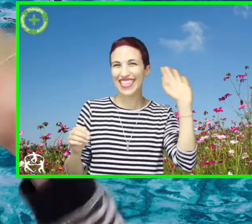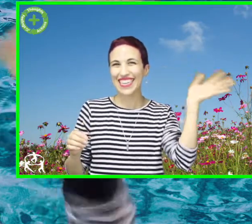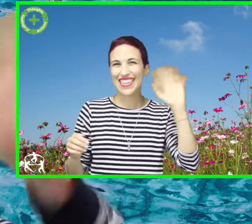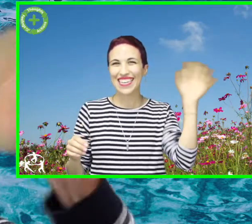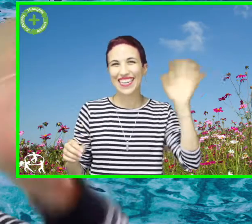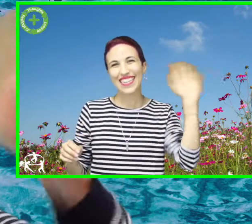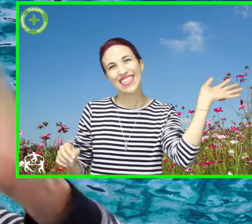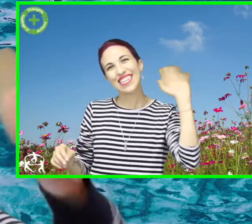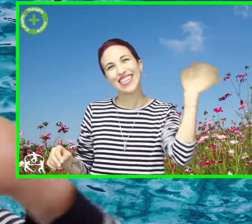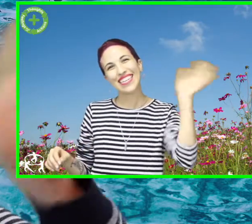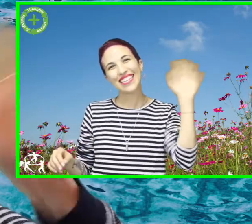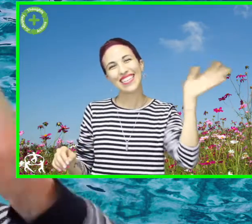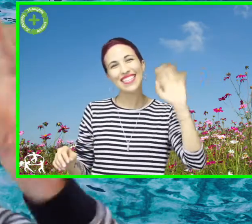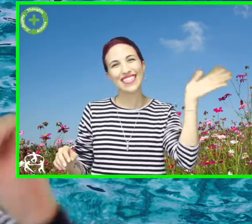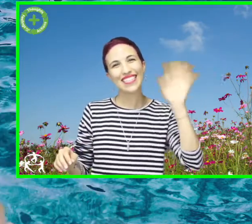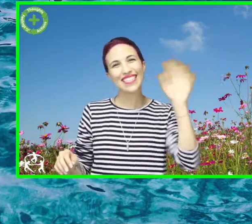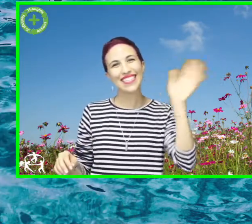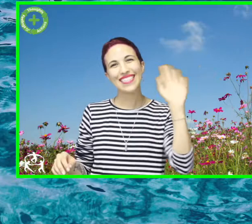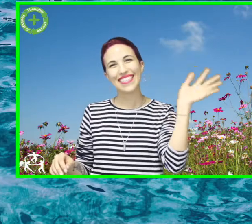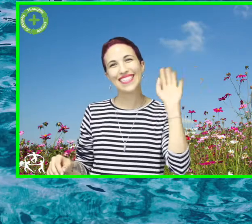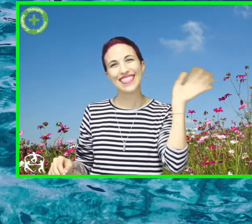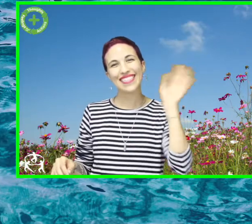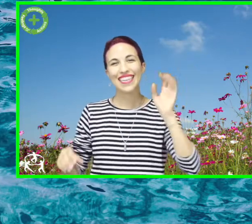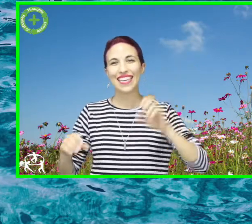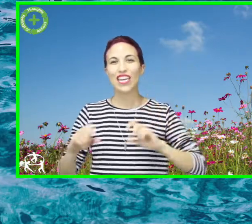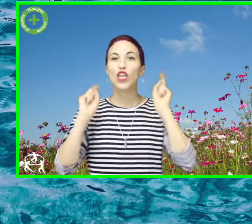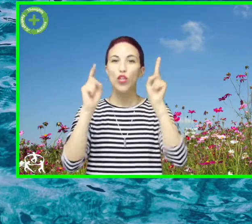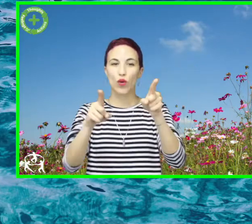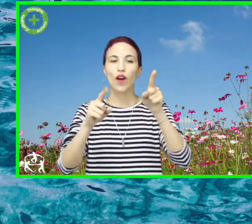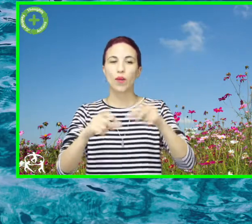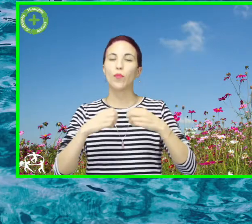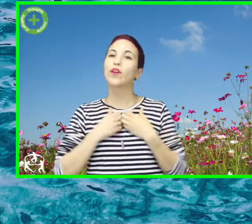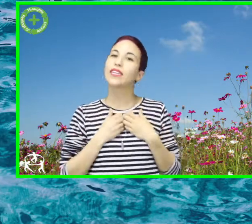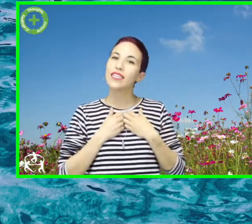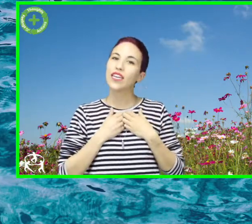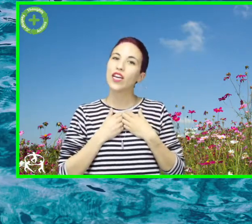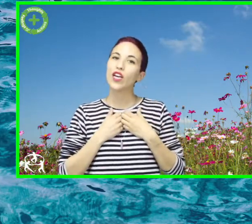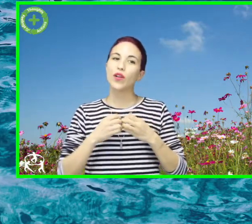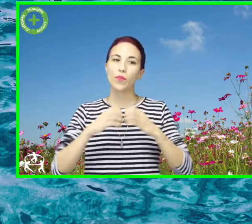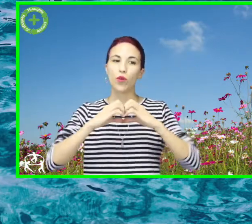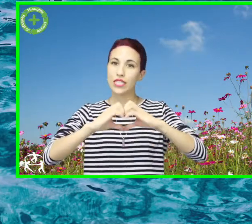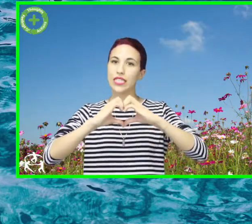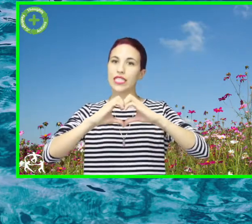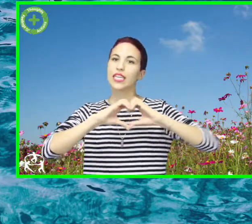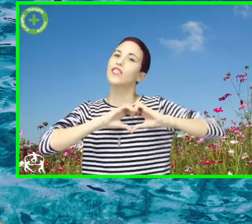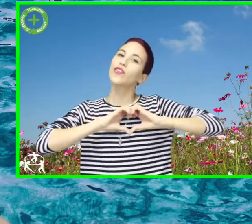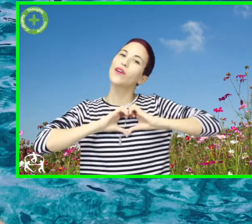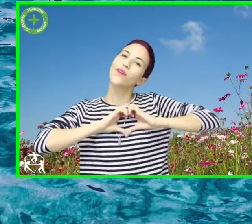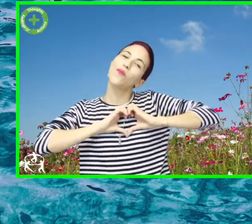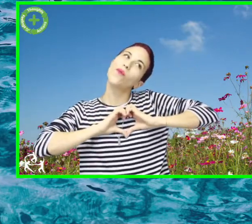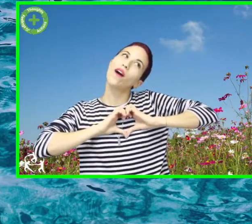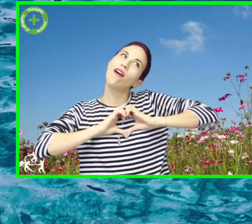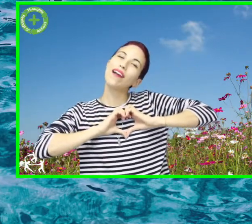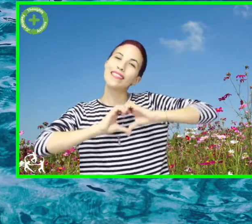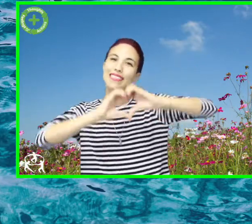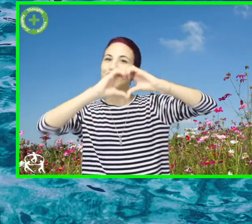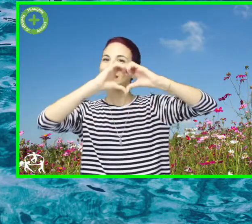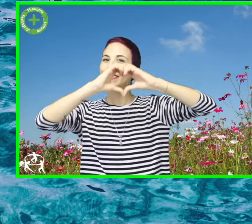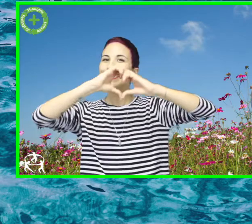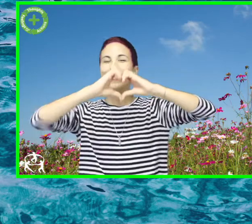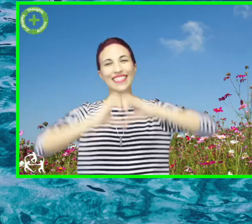get going. We'll see you next week. And remember this, you are unique, you are important, and you are